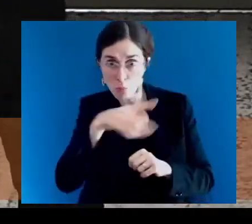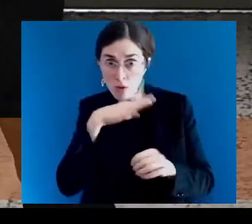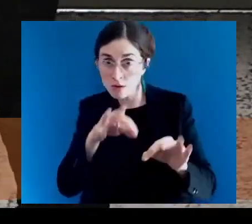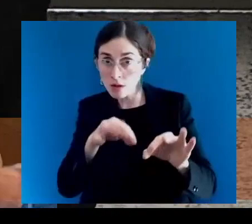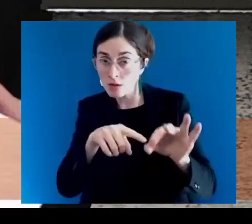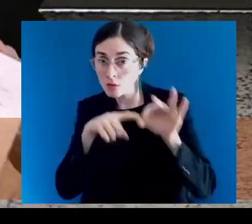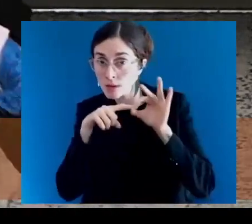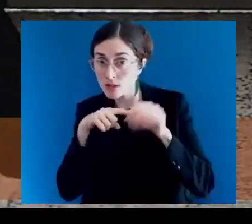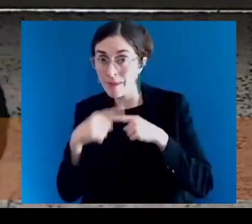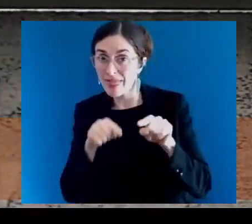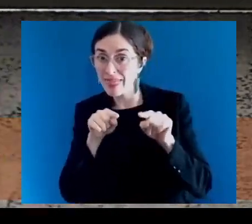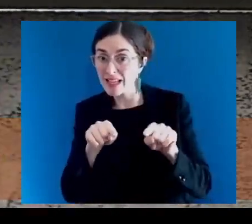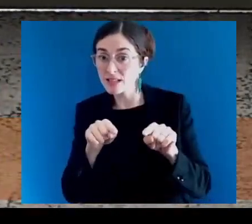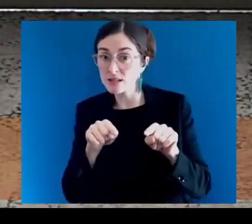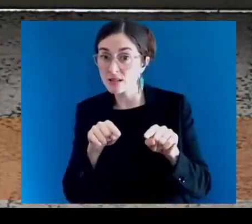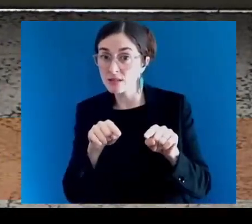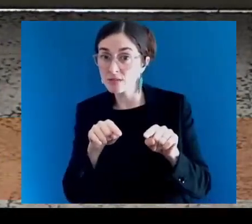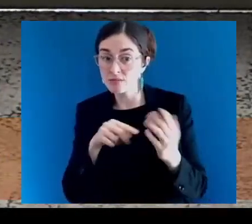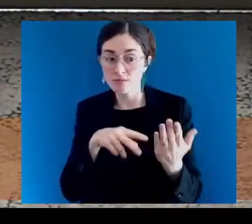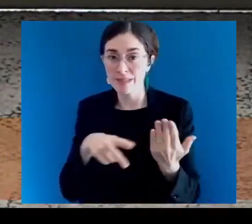if I may. And